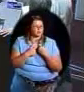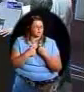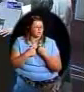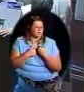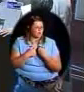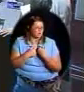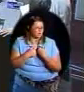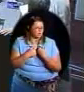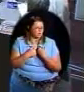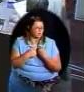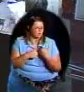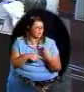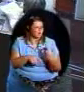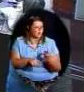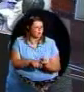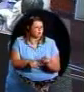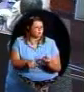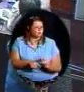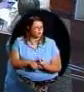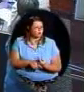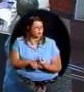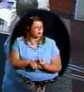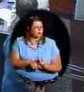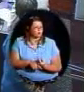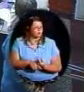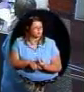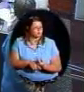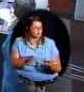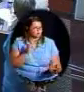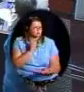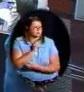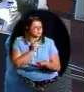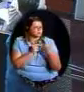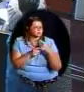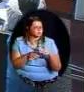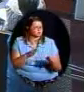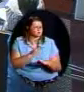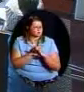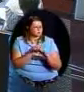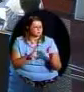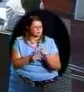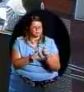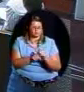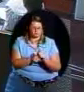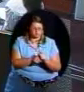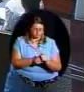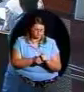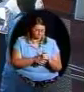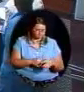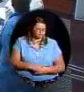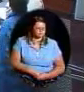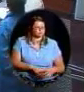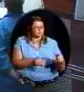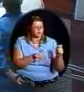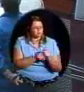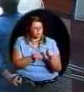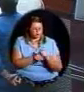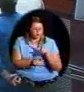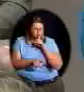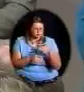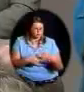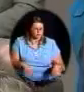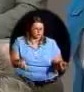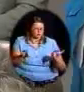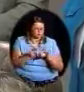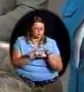place to prevent bullying, and I'd just like to know what are we doing. Bullying is a very important issue